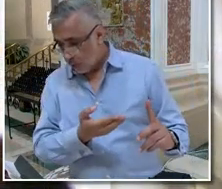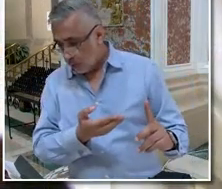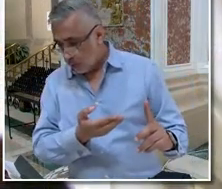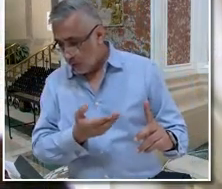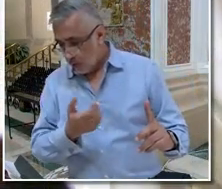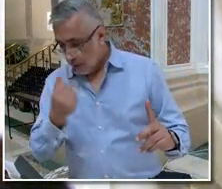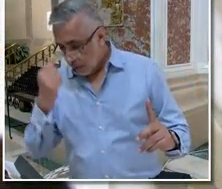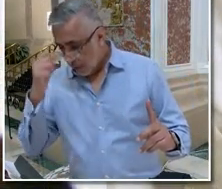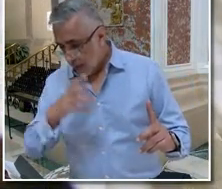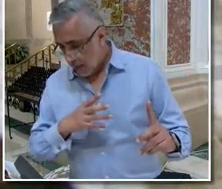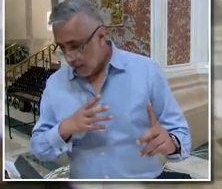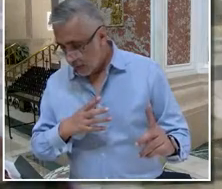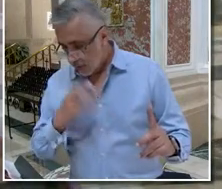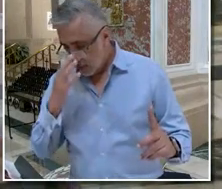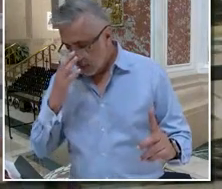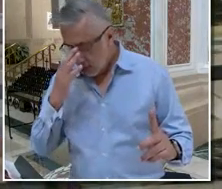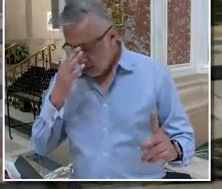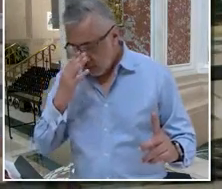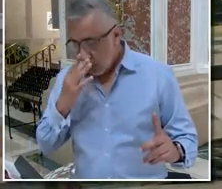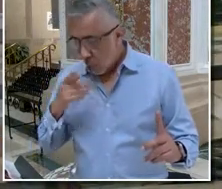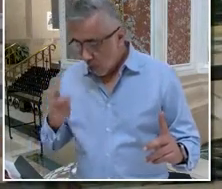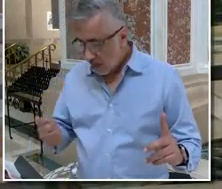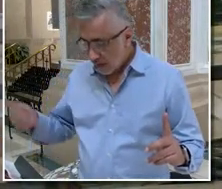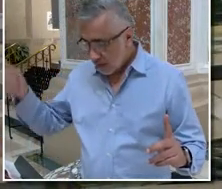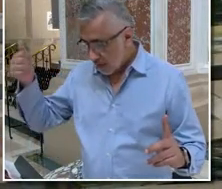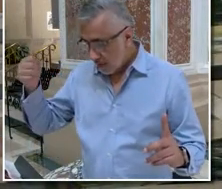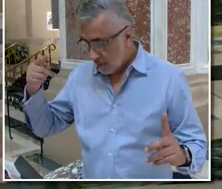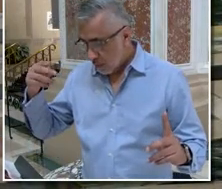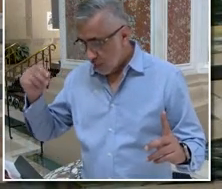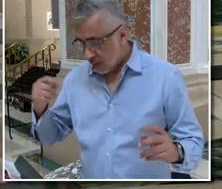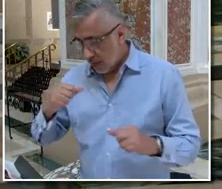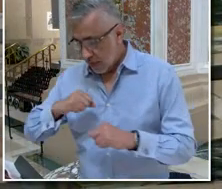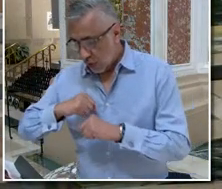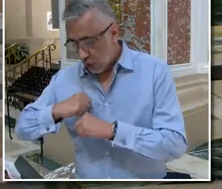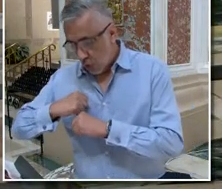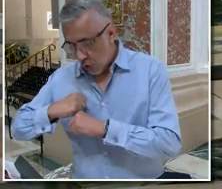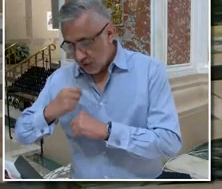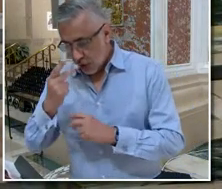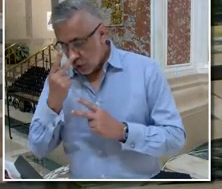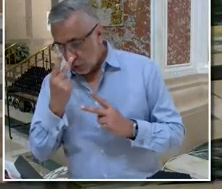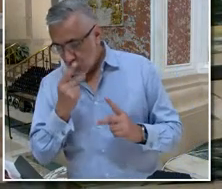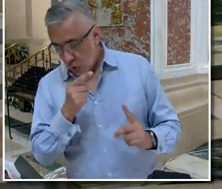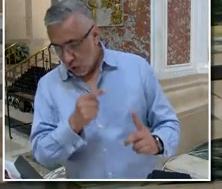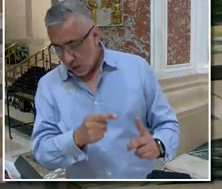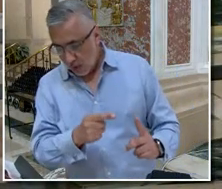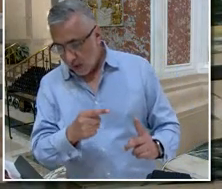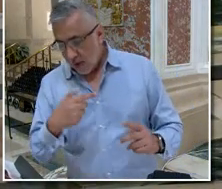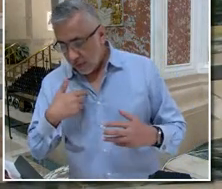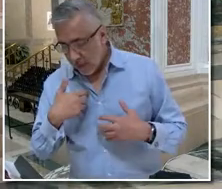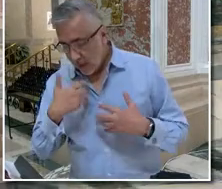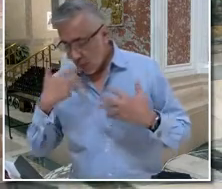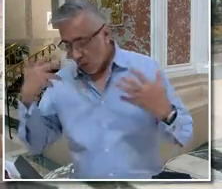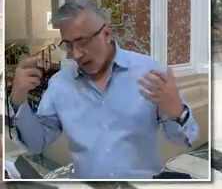man." When the chief priests and the guards saw him, they cried